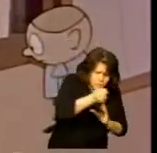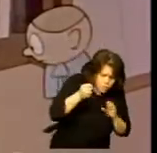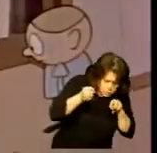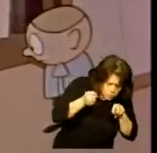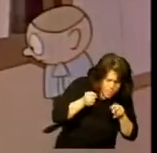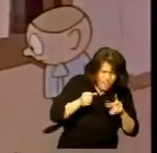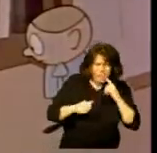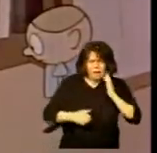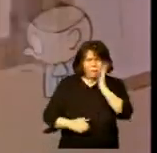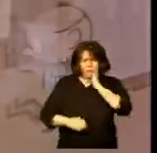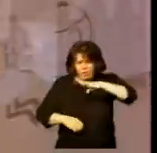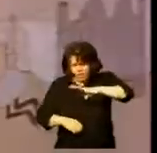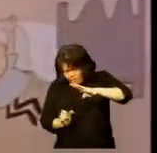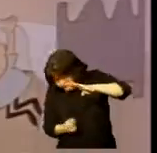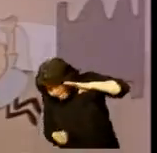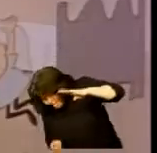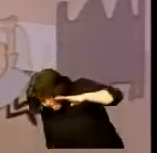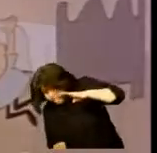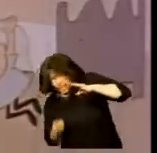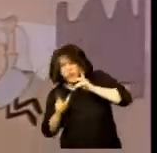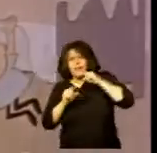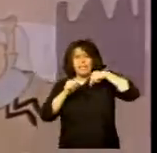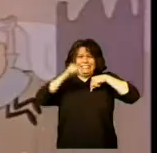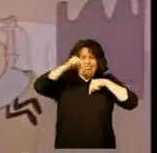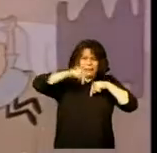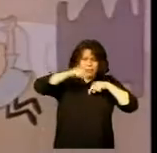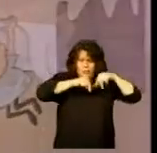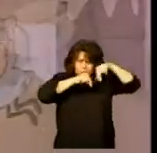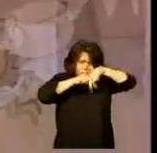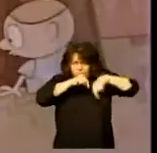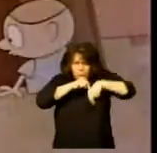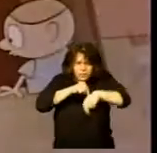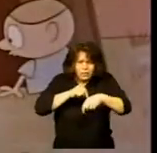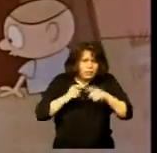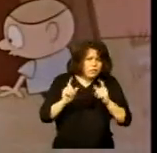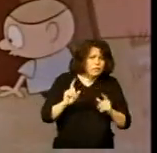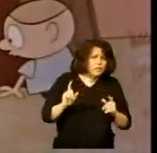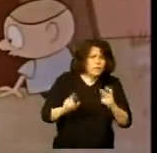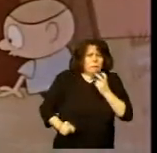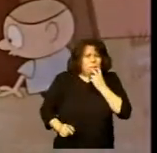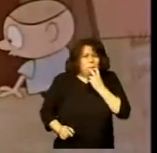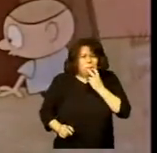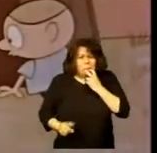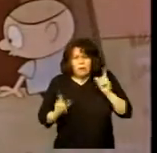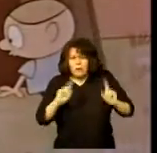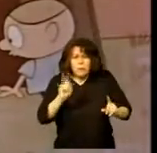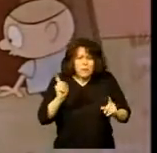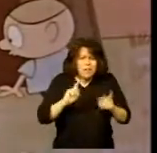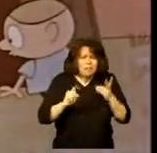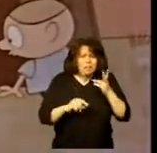all the closets, under all the beds, down in the cellar,